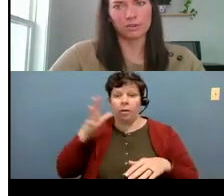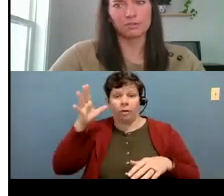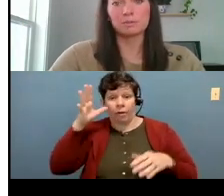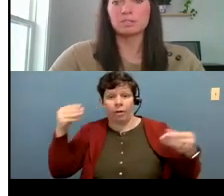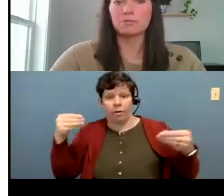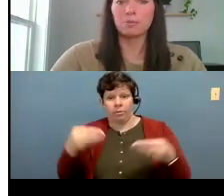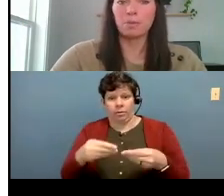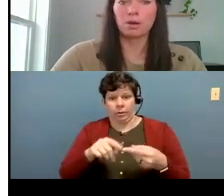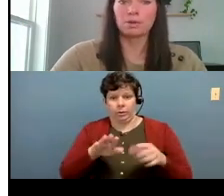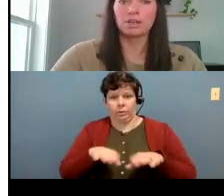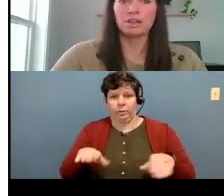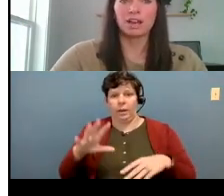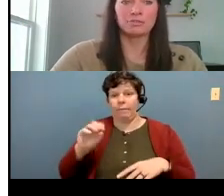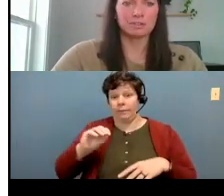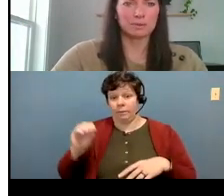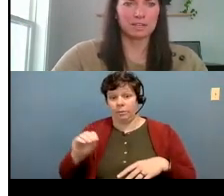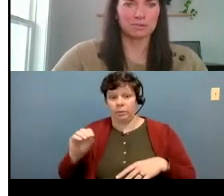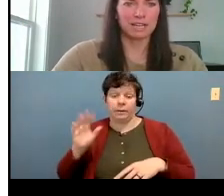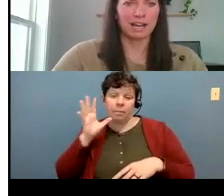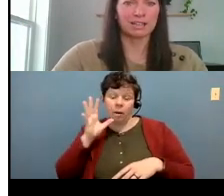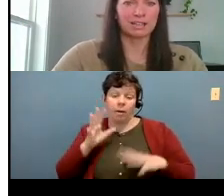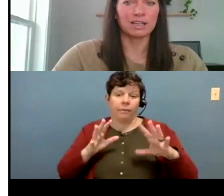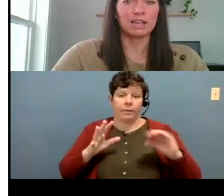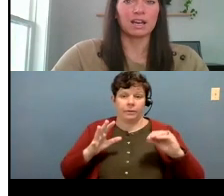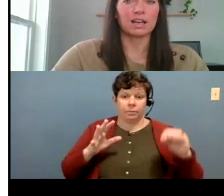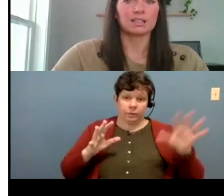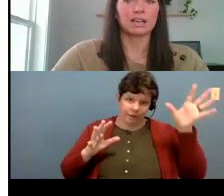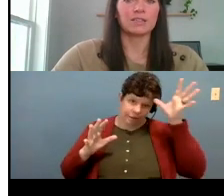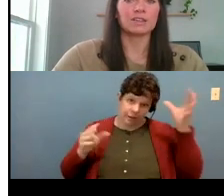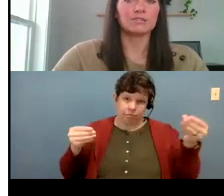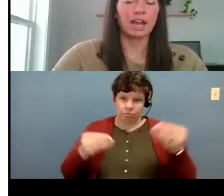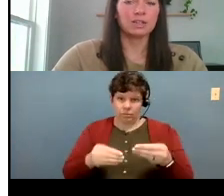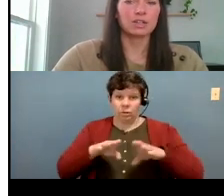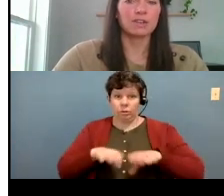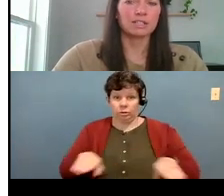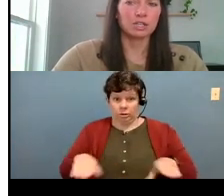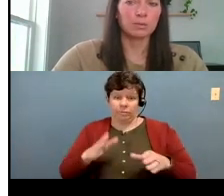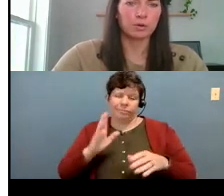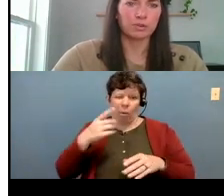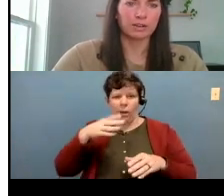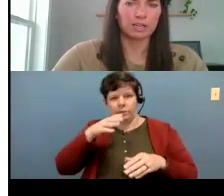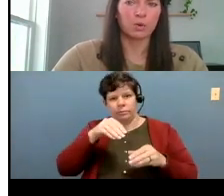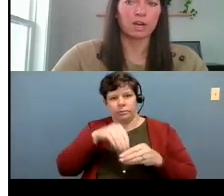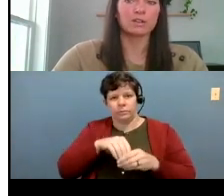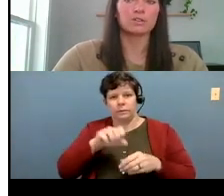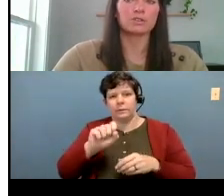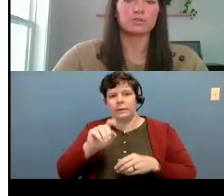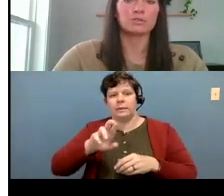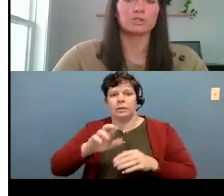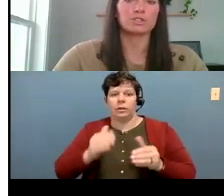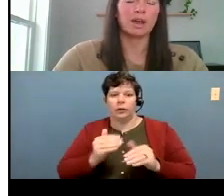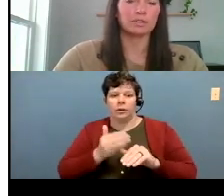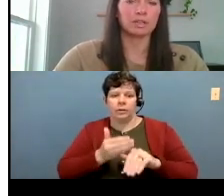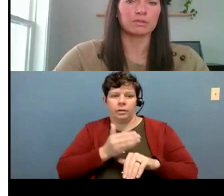So 50% from mom and 50% from dad. And the advantage of STR profiles and why they're